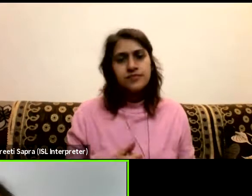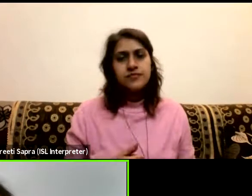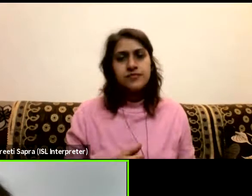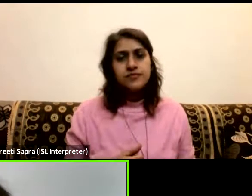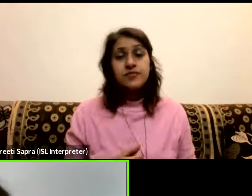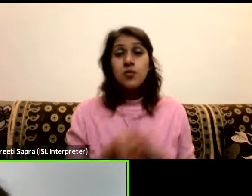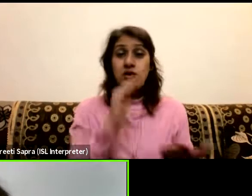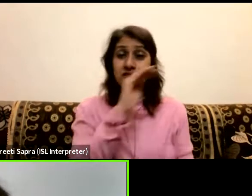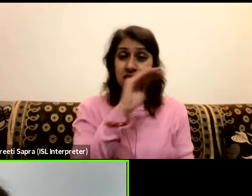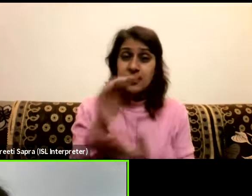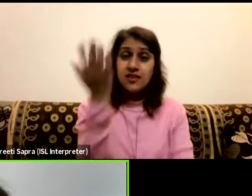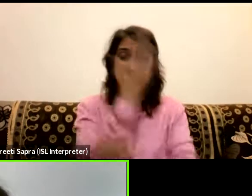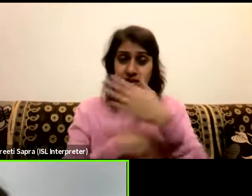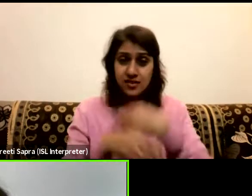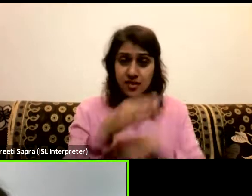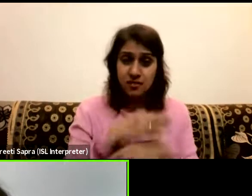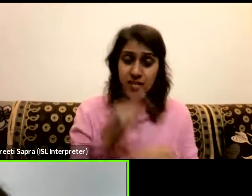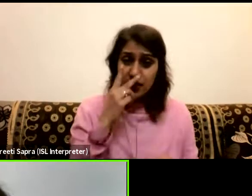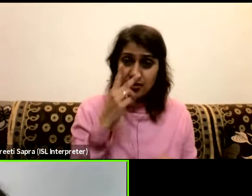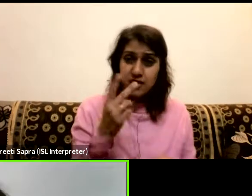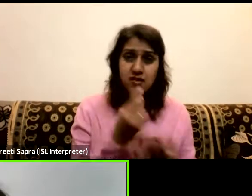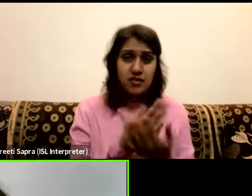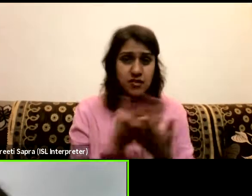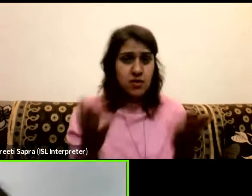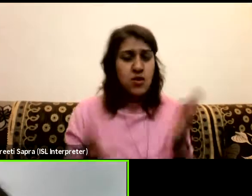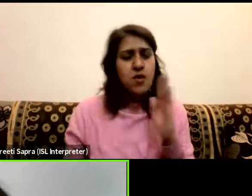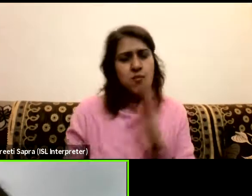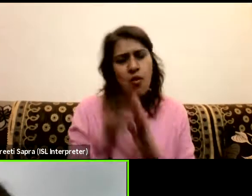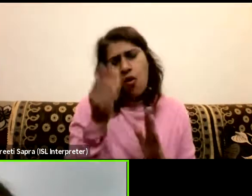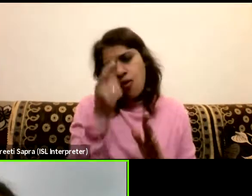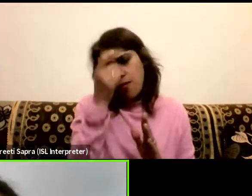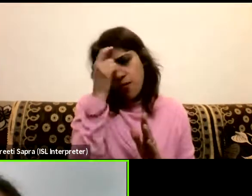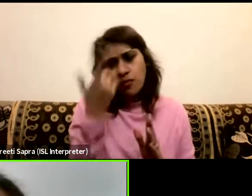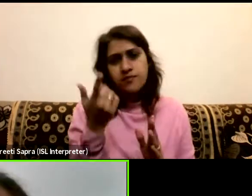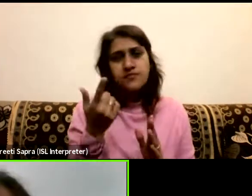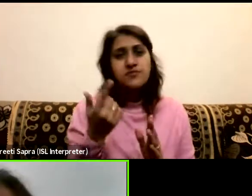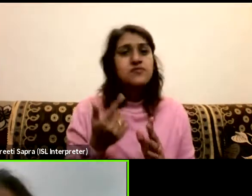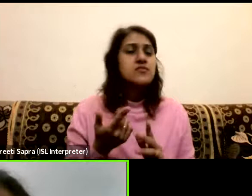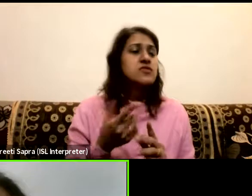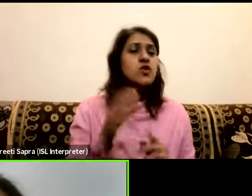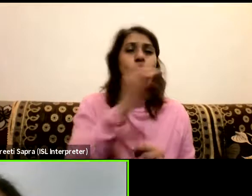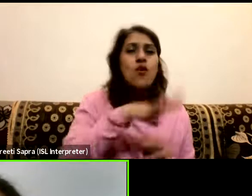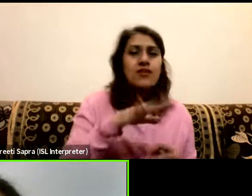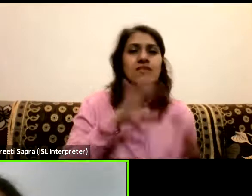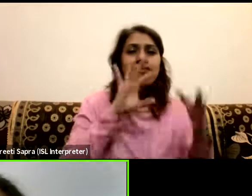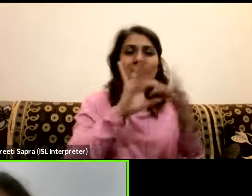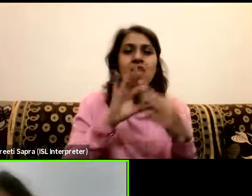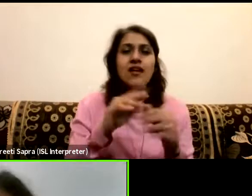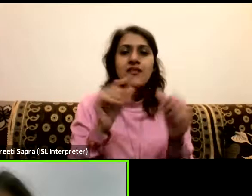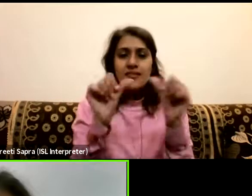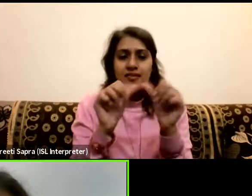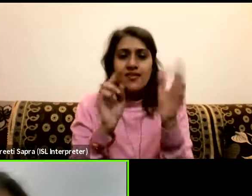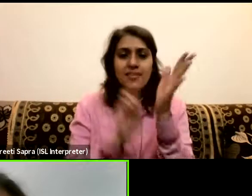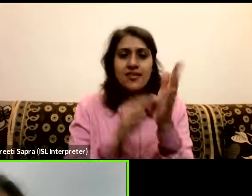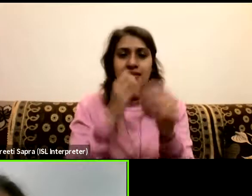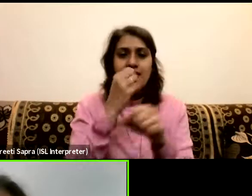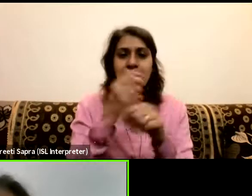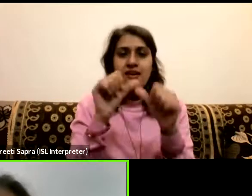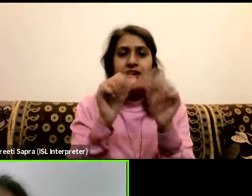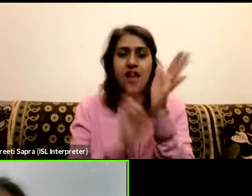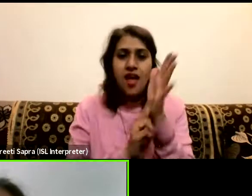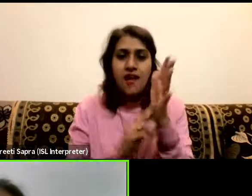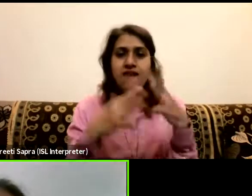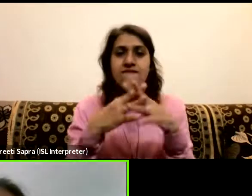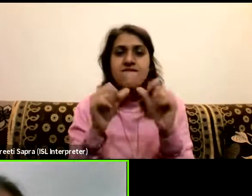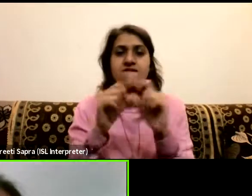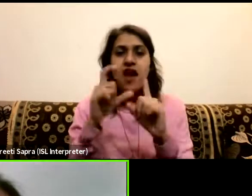disabilities being on the peripheries of institutions for childcare, for example, Anganwadis, for example, schools. As you